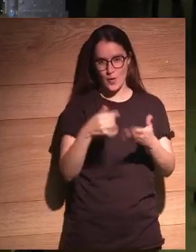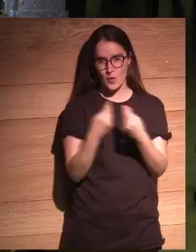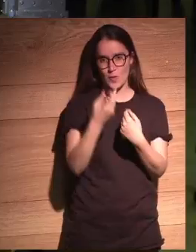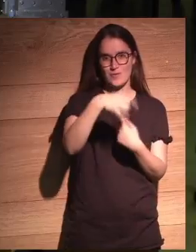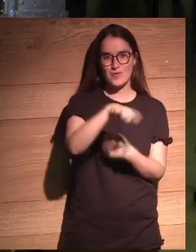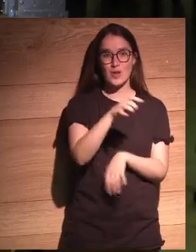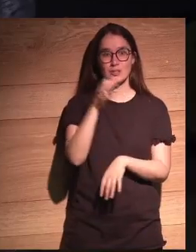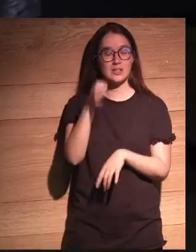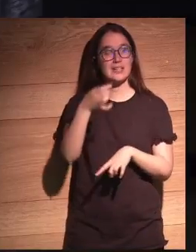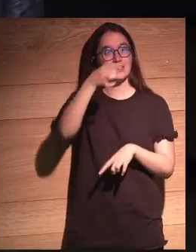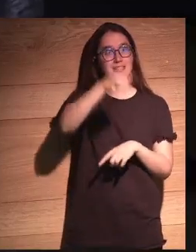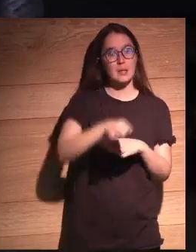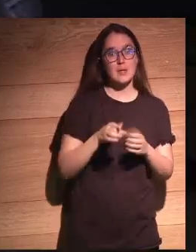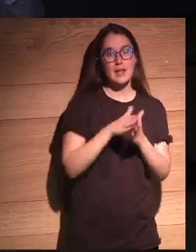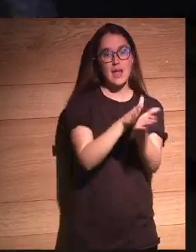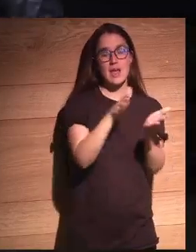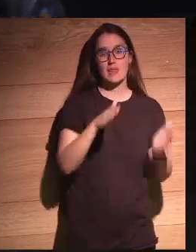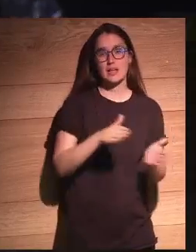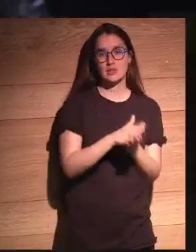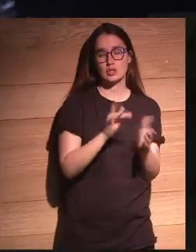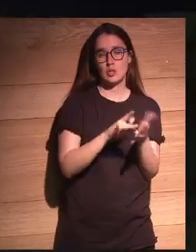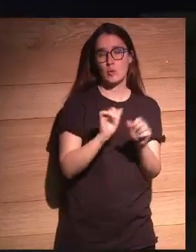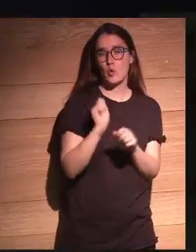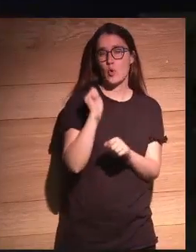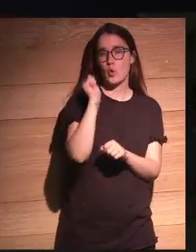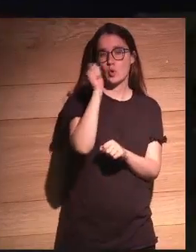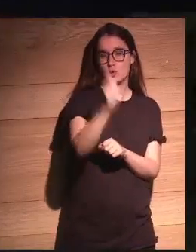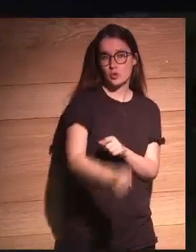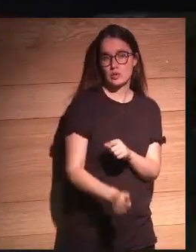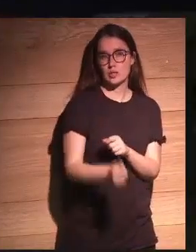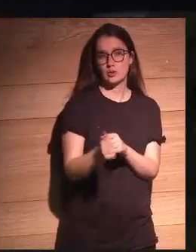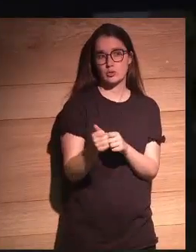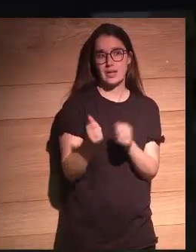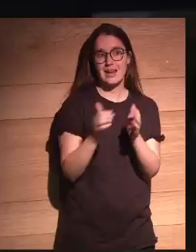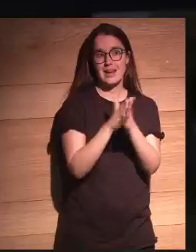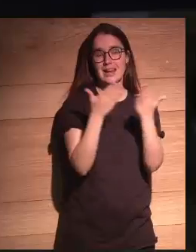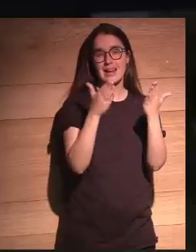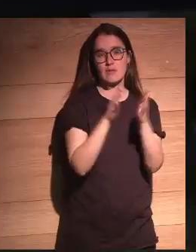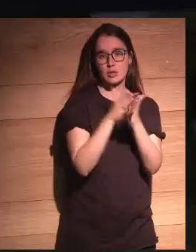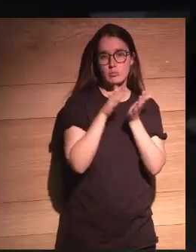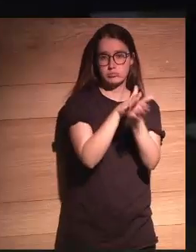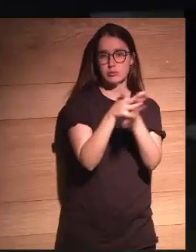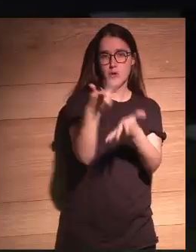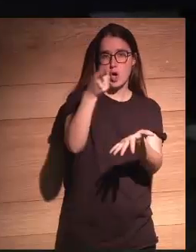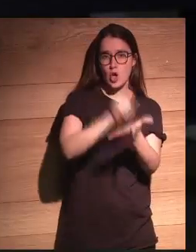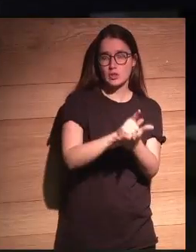and the great work that they have been doing,